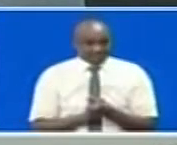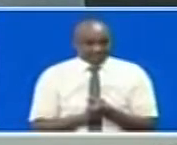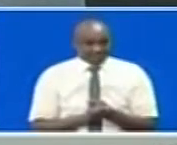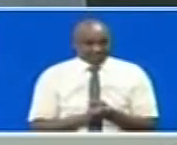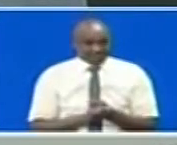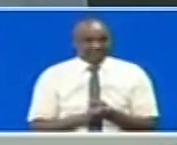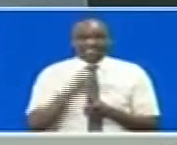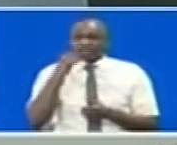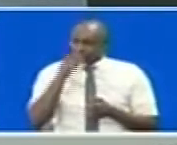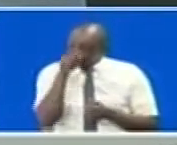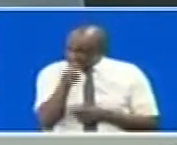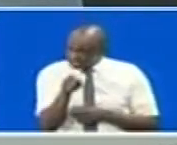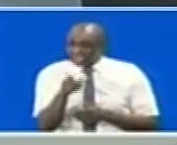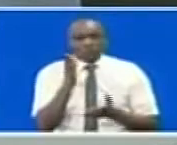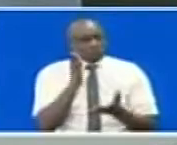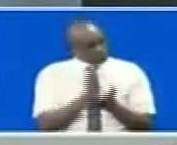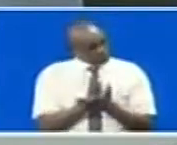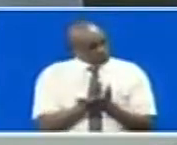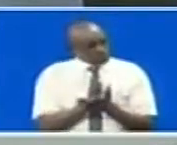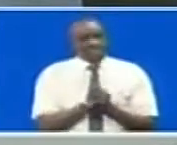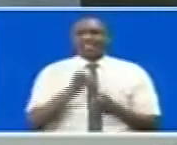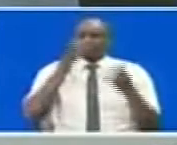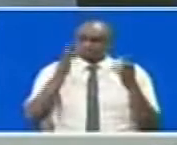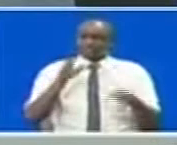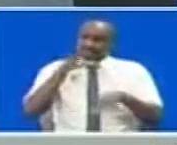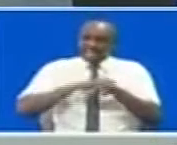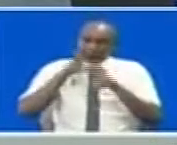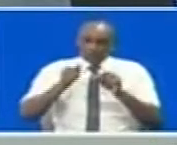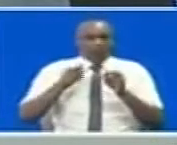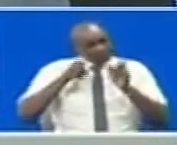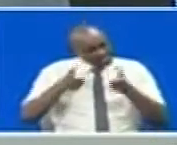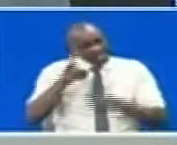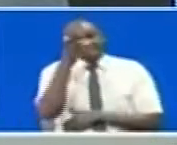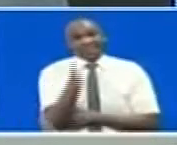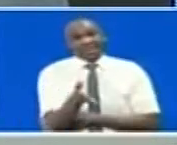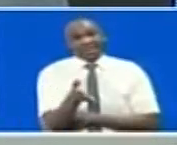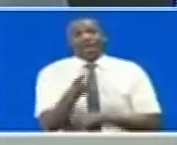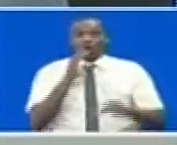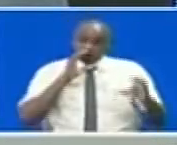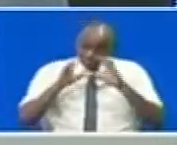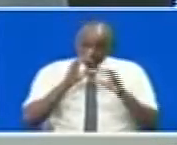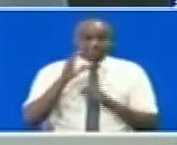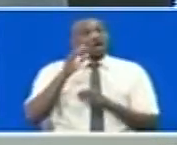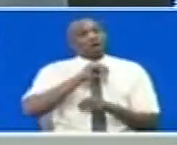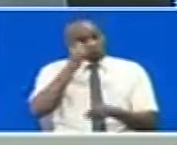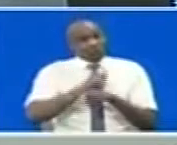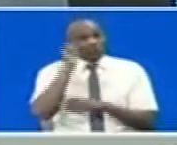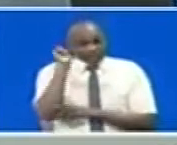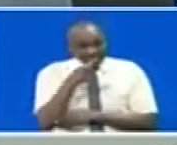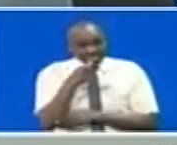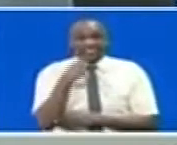clip was what was controversial because the clips were obtained from media houses and the Communications Authority of Kenya had